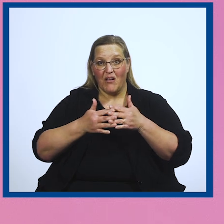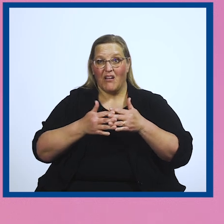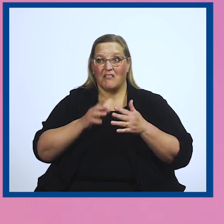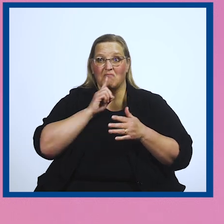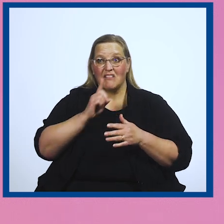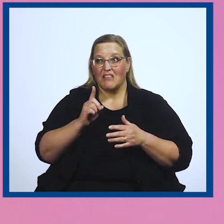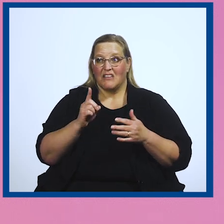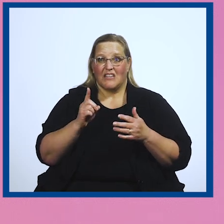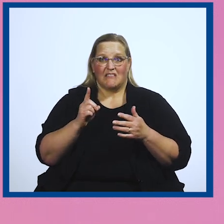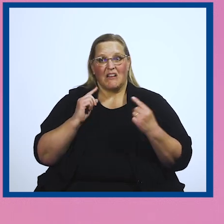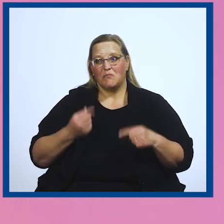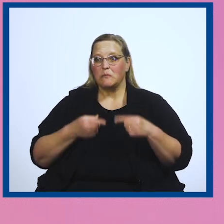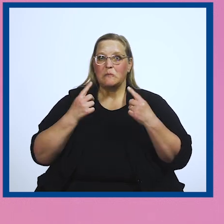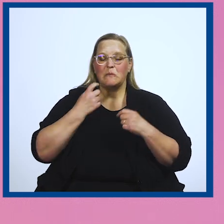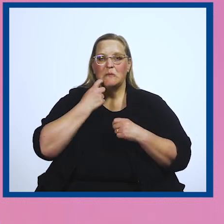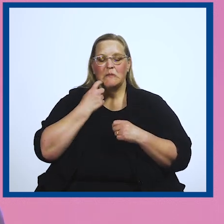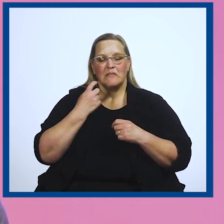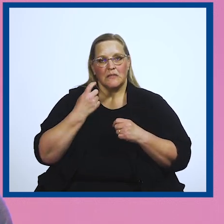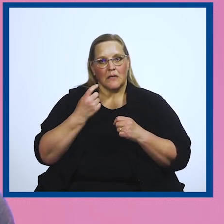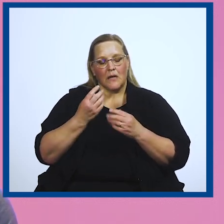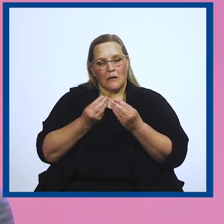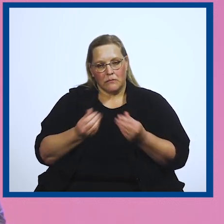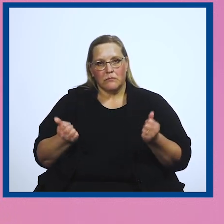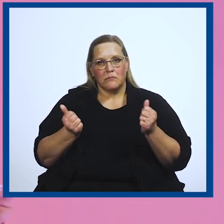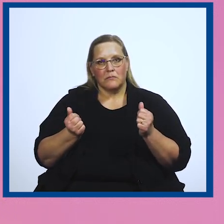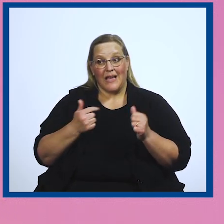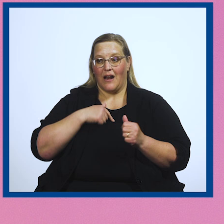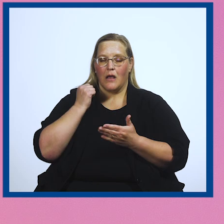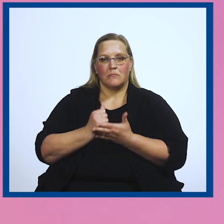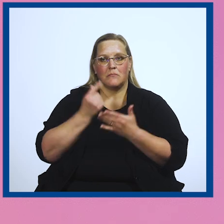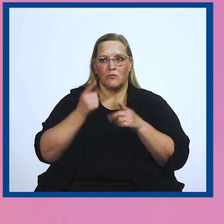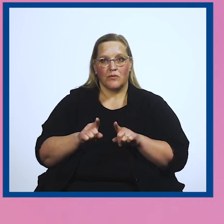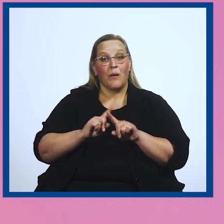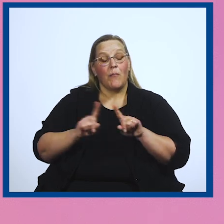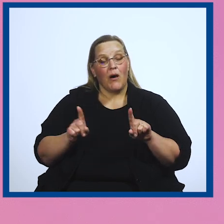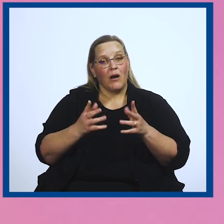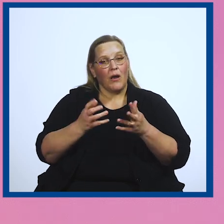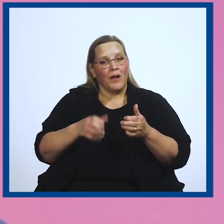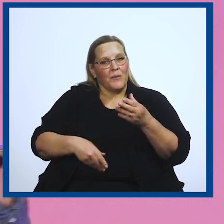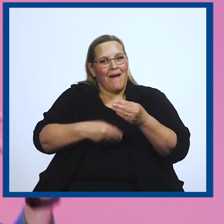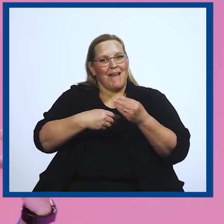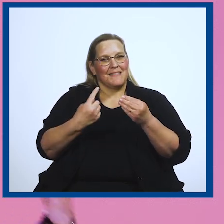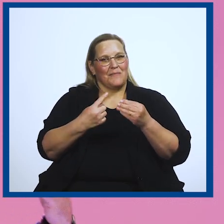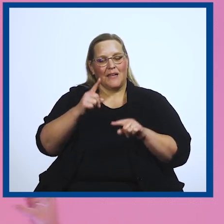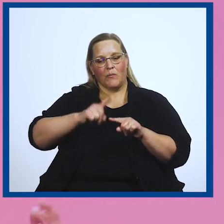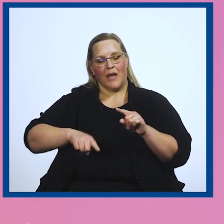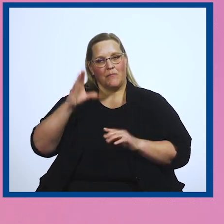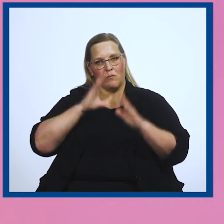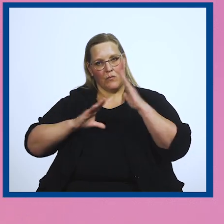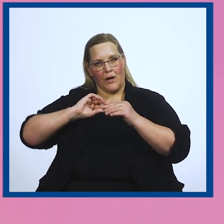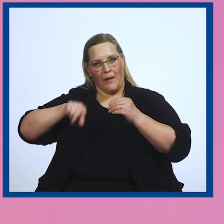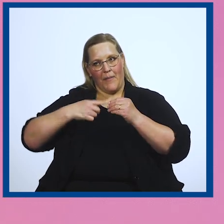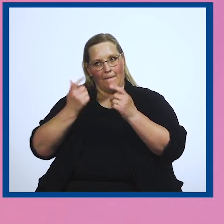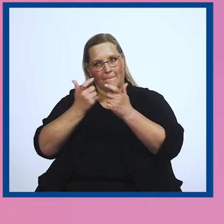so strident lately. And I couldn't amen him more. But I want to add a layer to that. You see, we can't just worry about the big picture